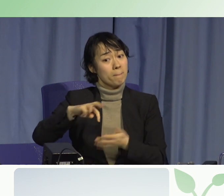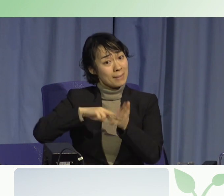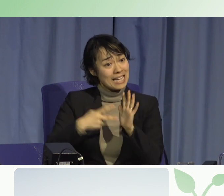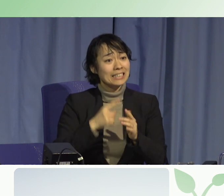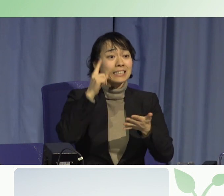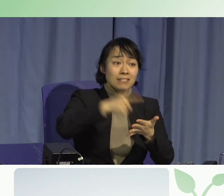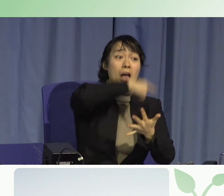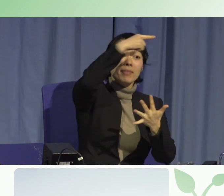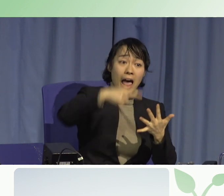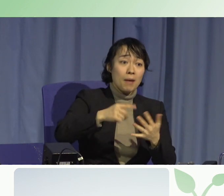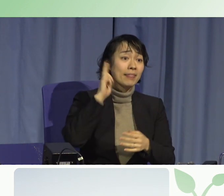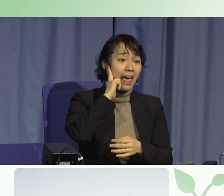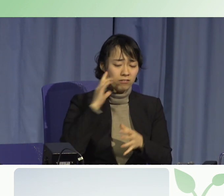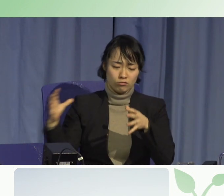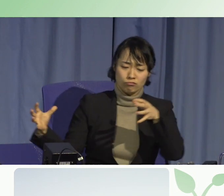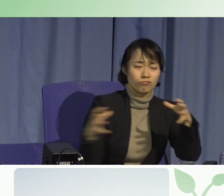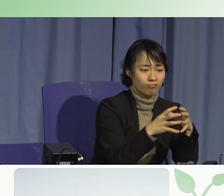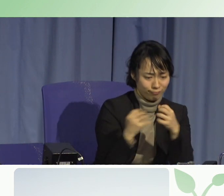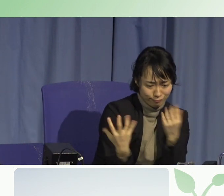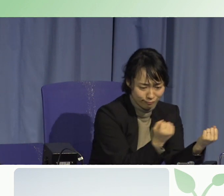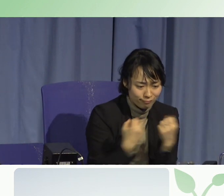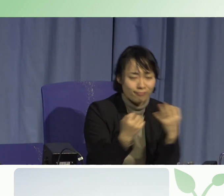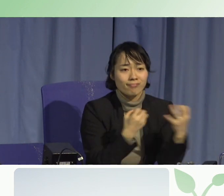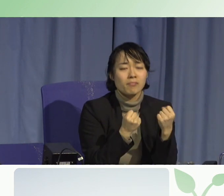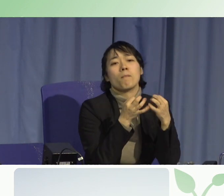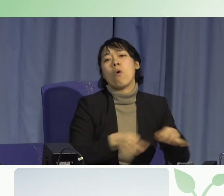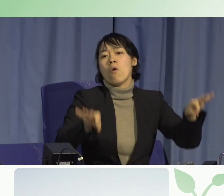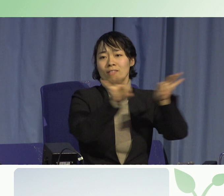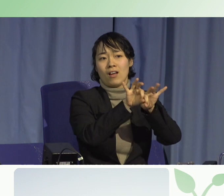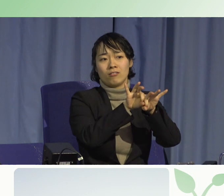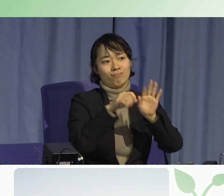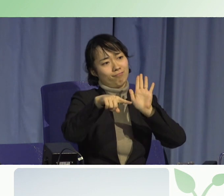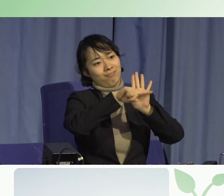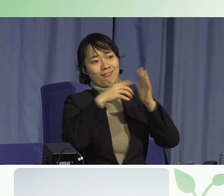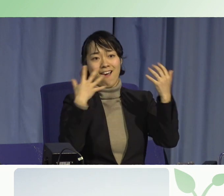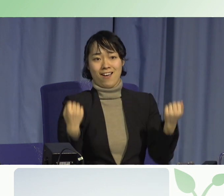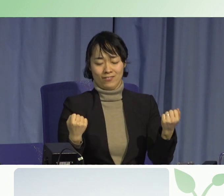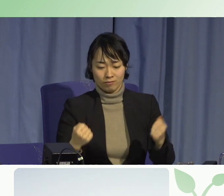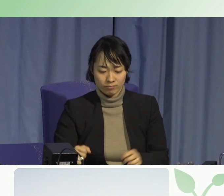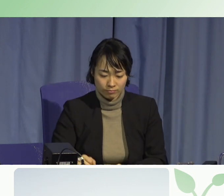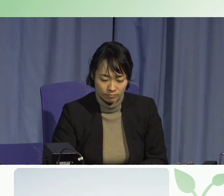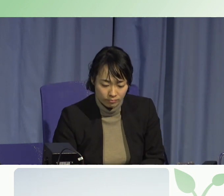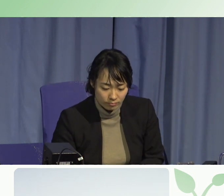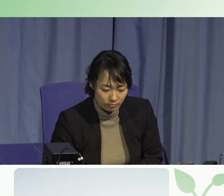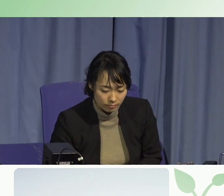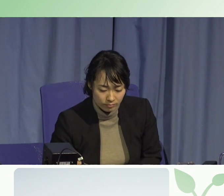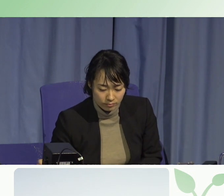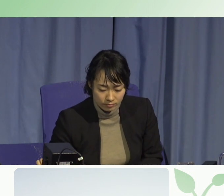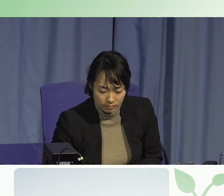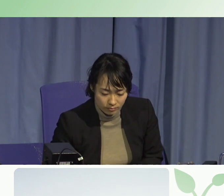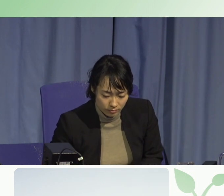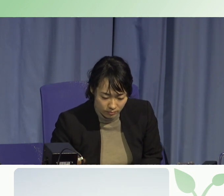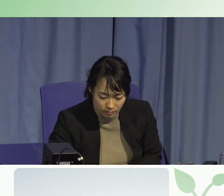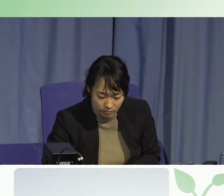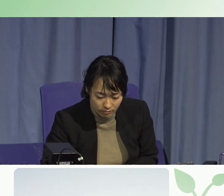special communication needs, which means sometimes when the deaf people, children needs to be placed